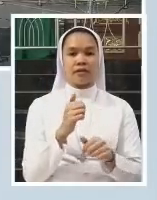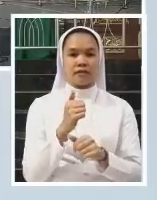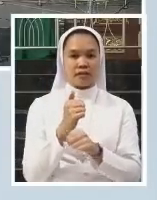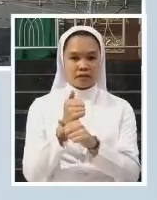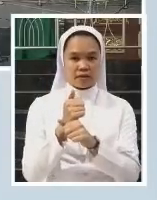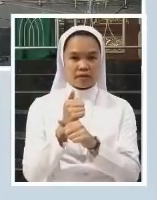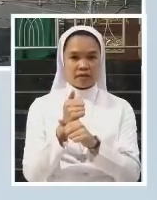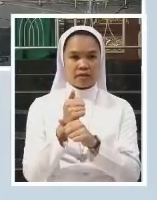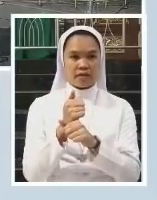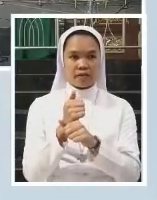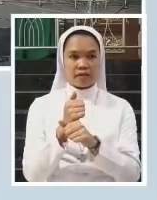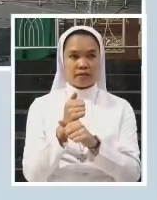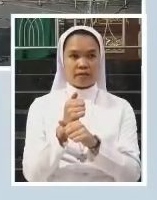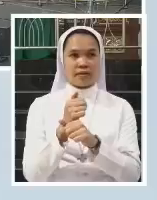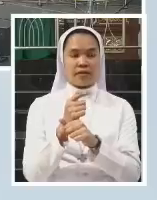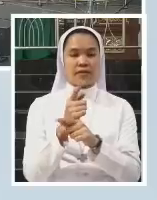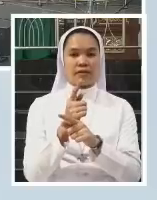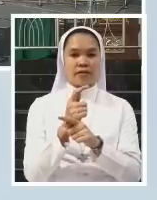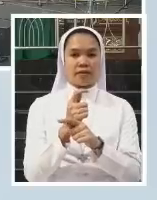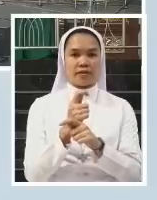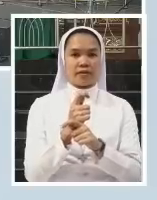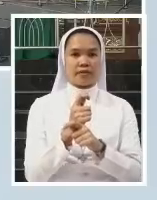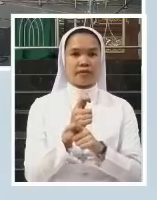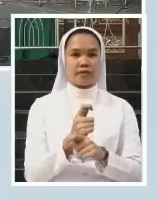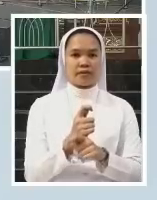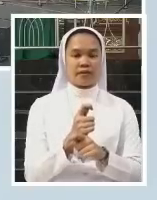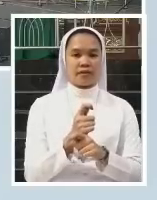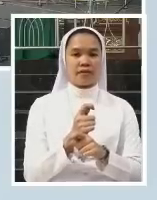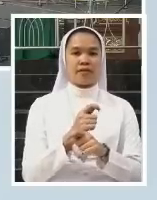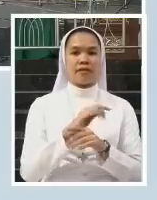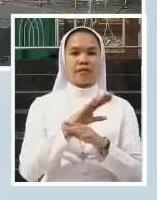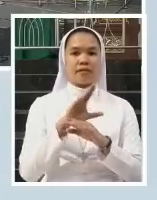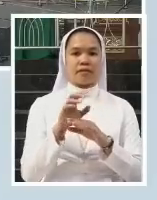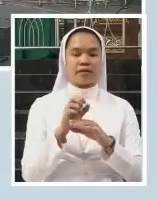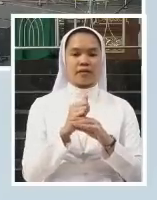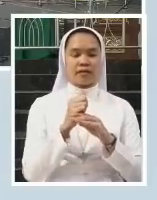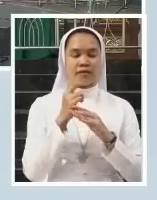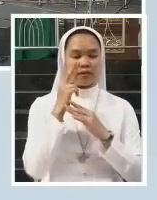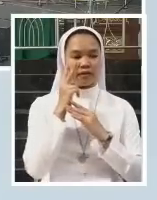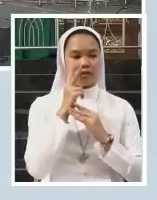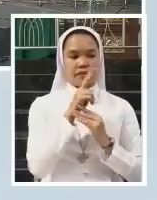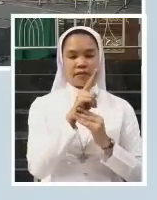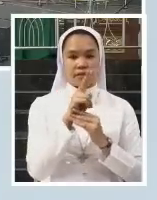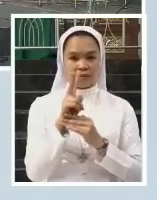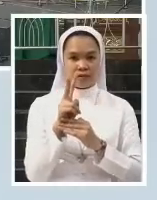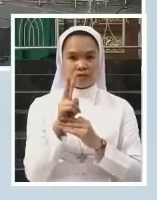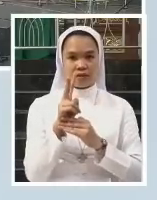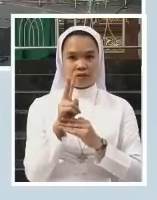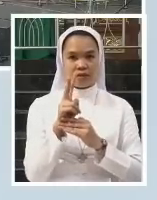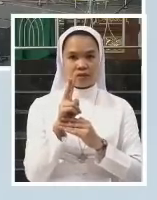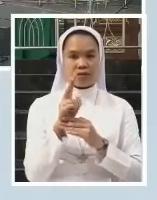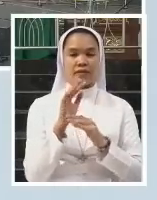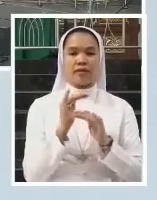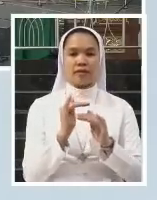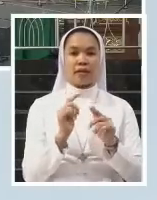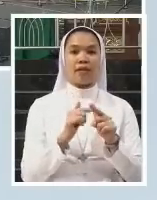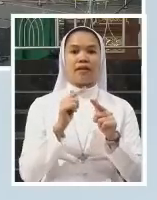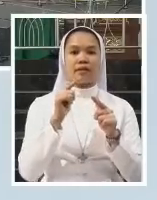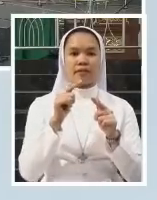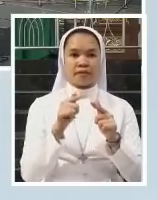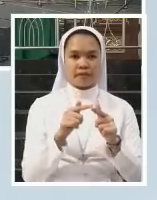take part in the pastoral vigilance and solicitude.